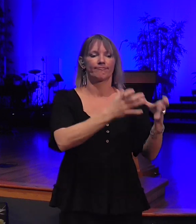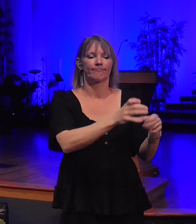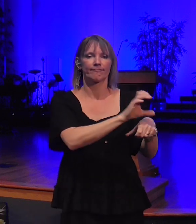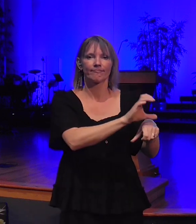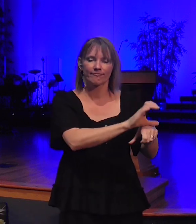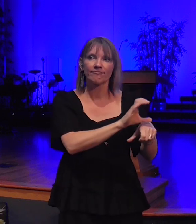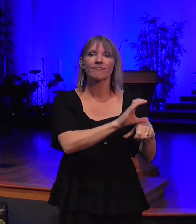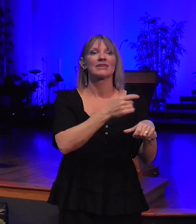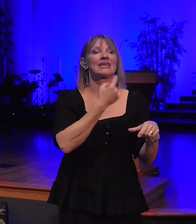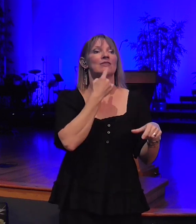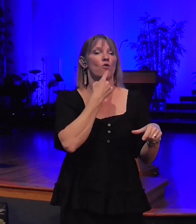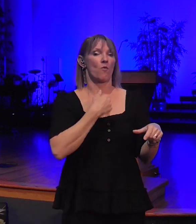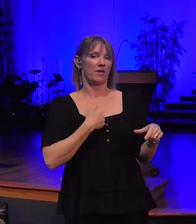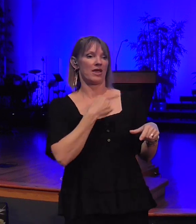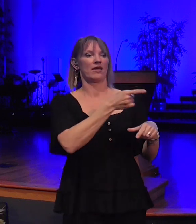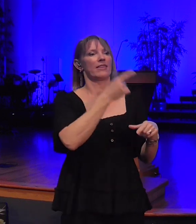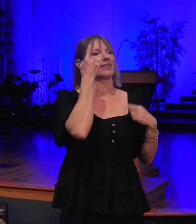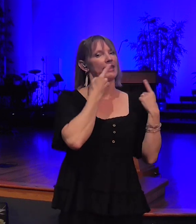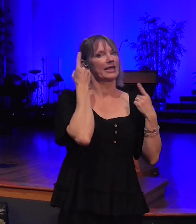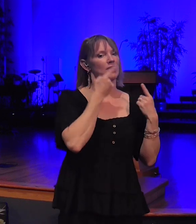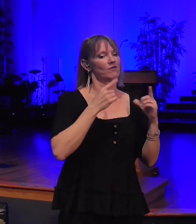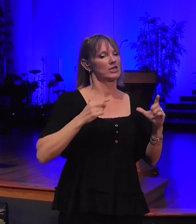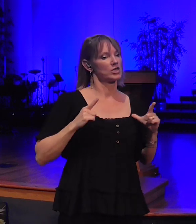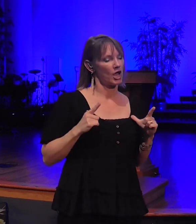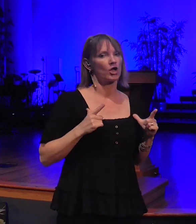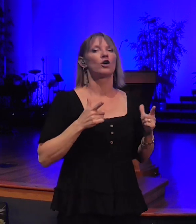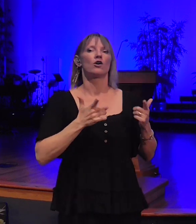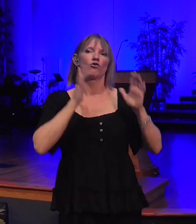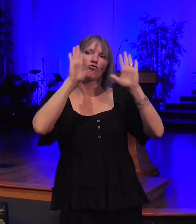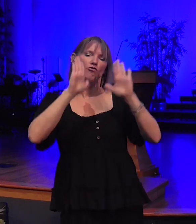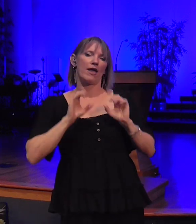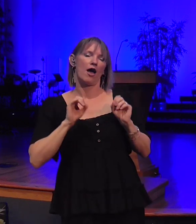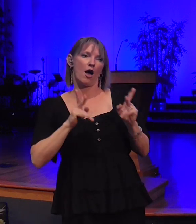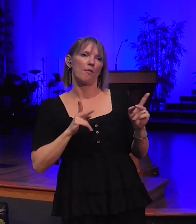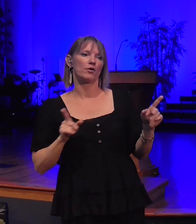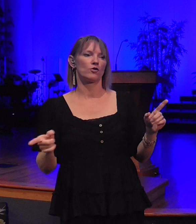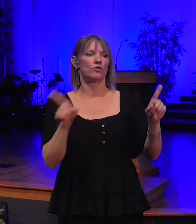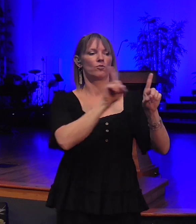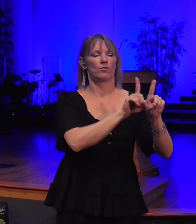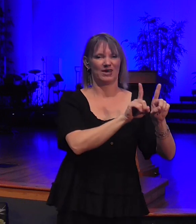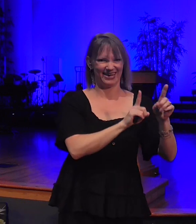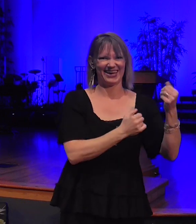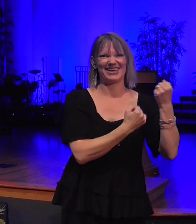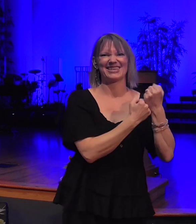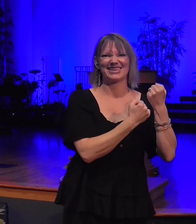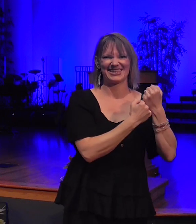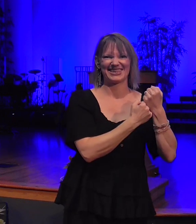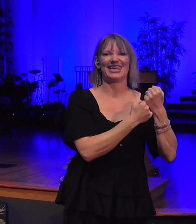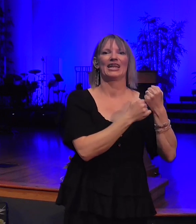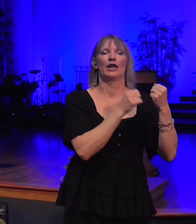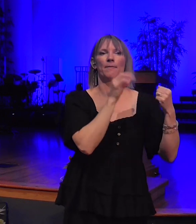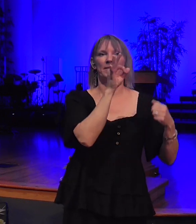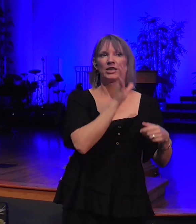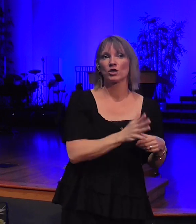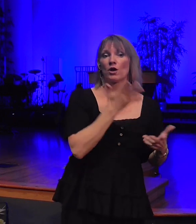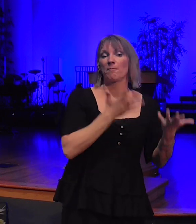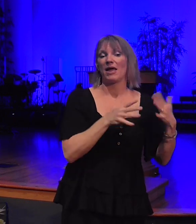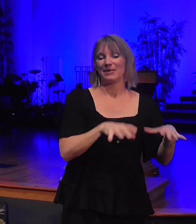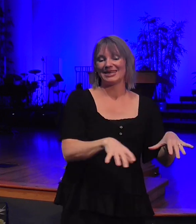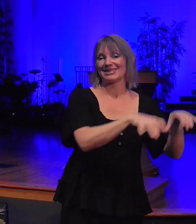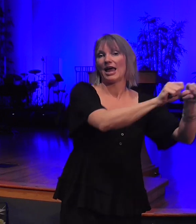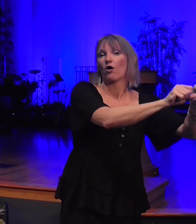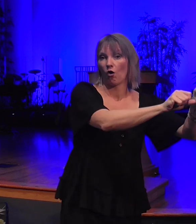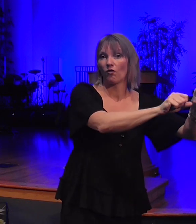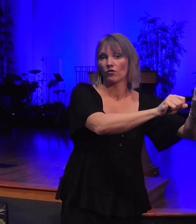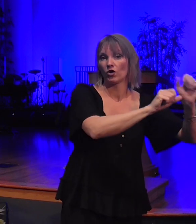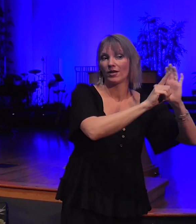of retiring. And this would be a great opportunity for me to come and be their assistant minister and maybe take over the pulpit. And